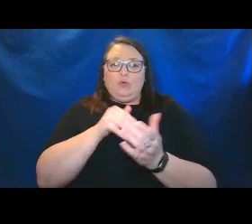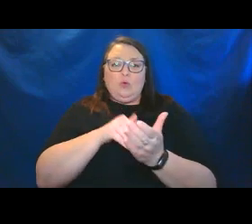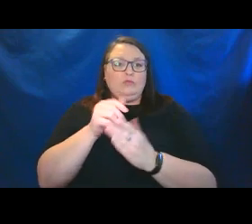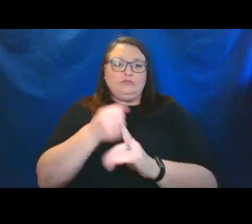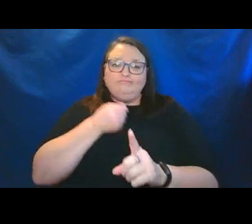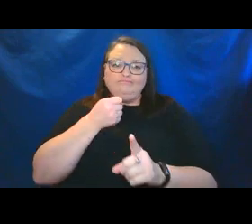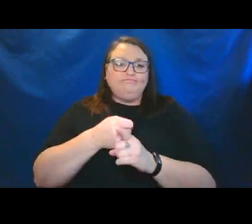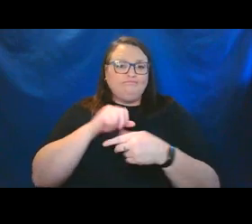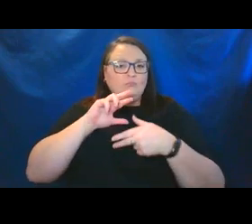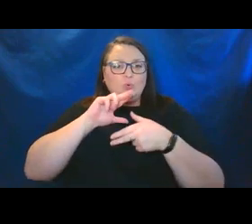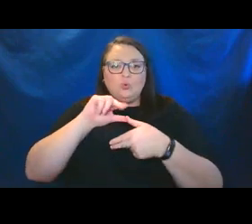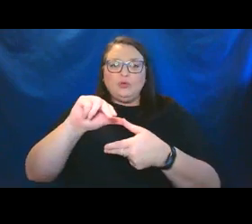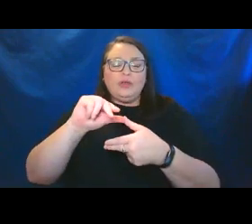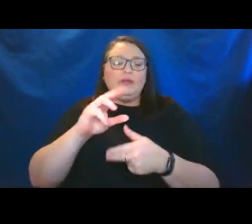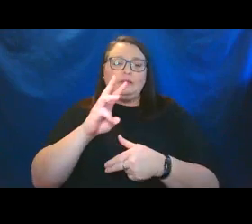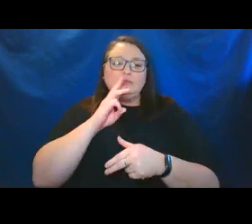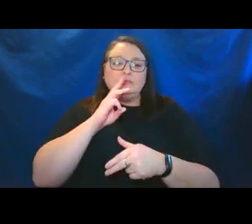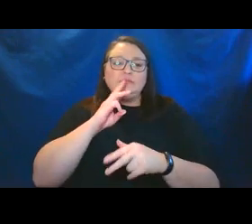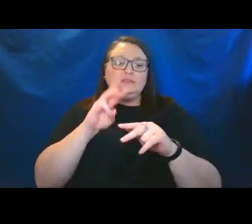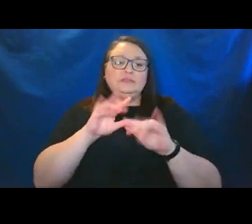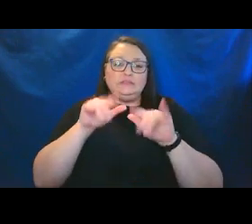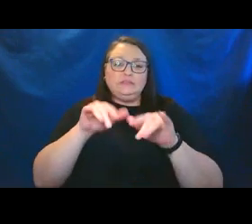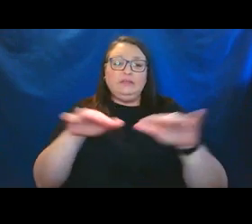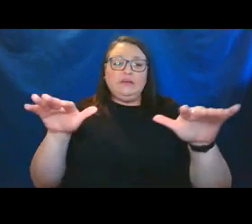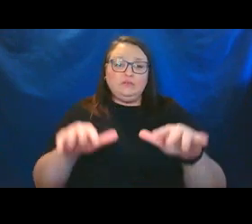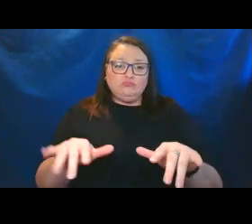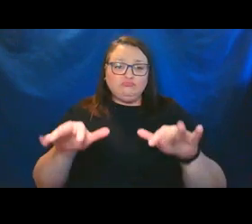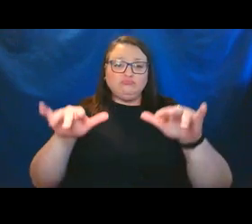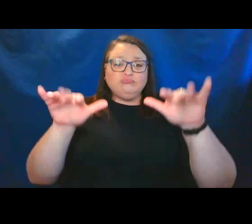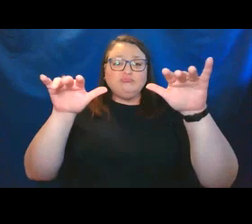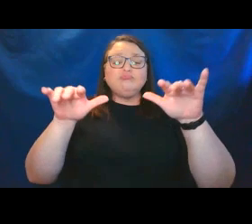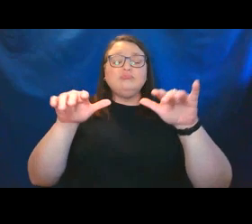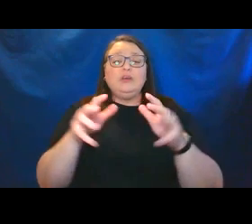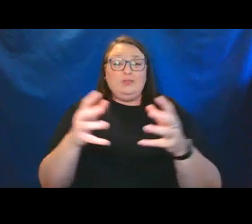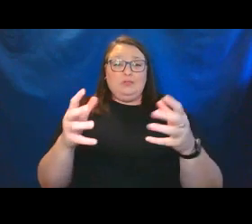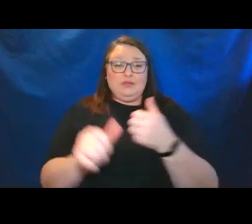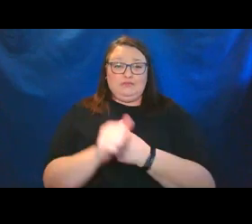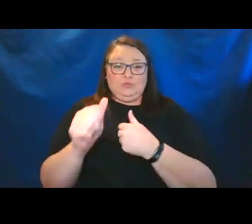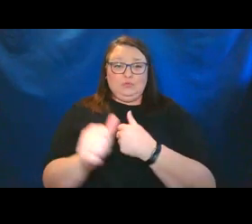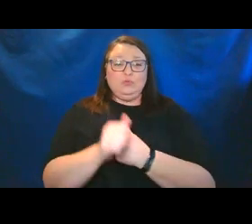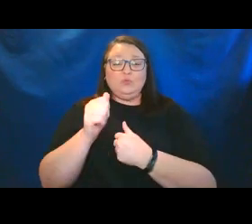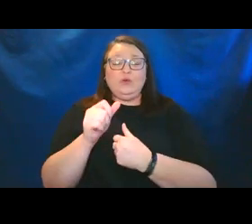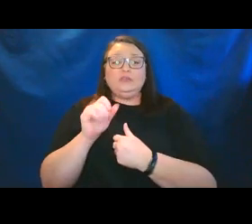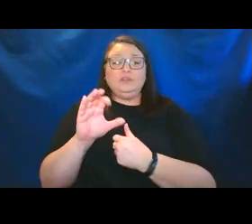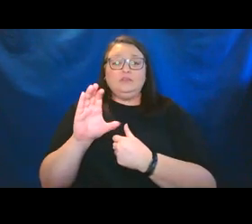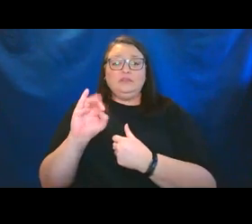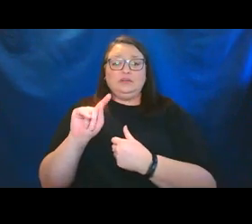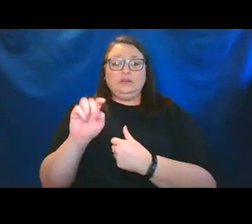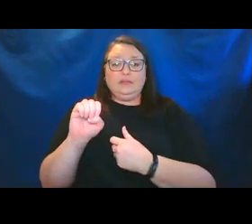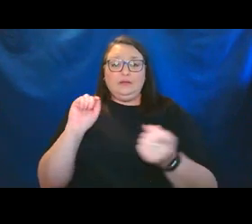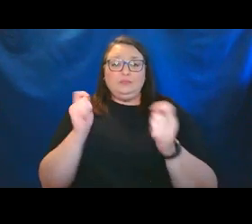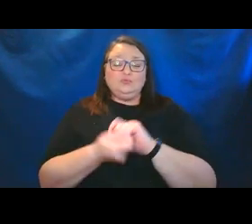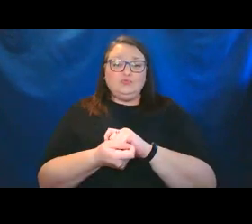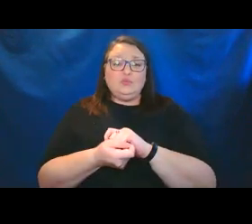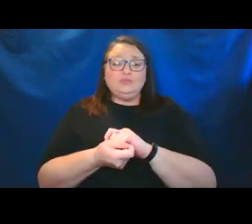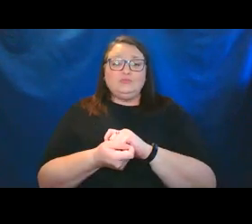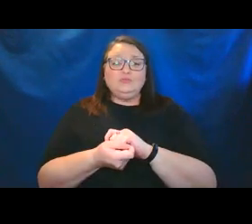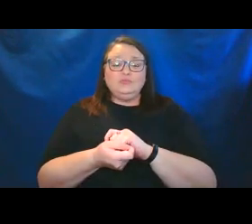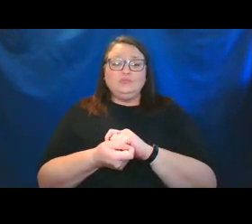hurricanes and sea level rise and a lot of the threats of climate change.